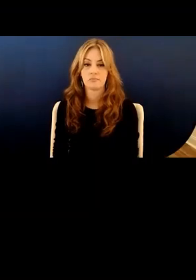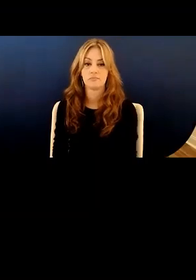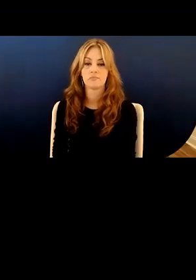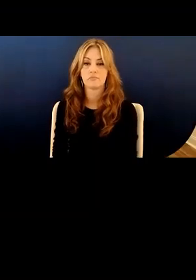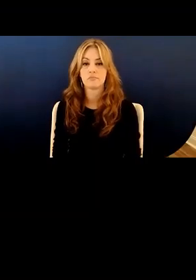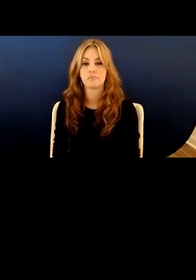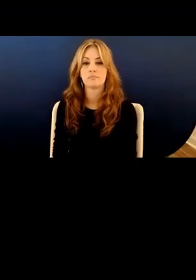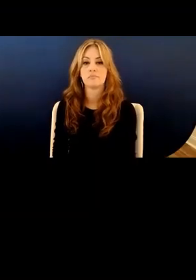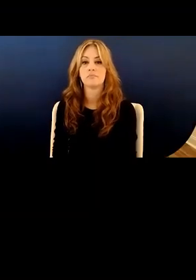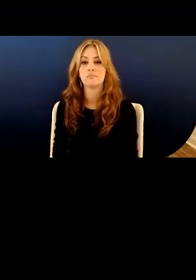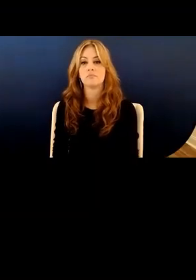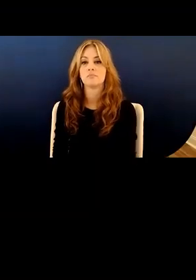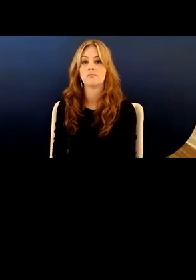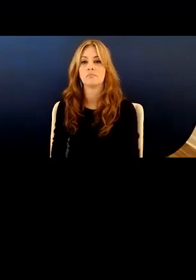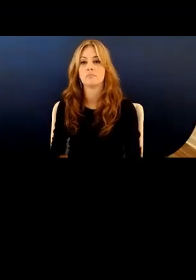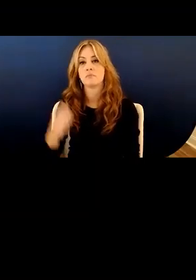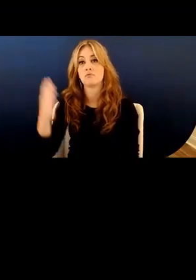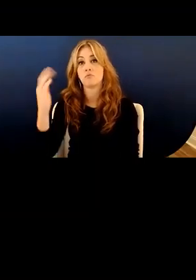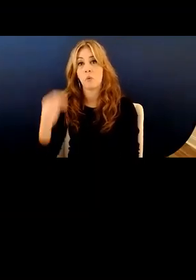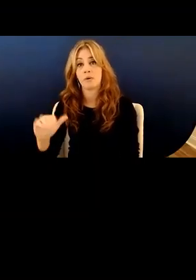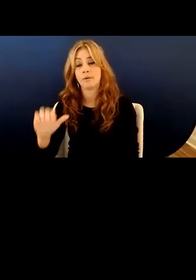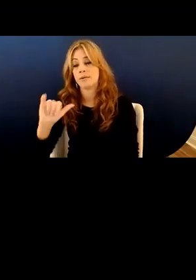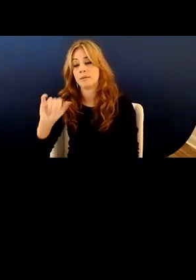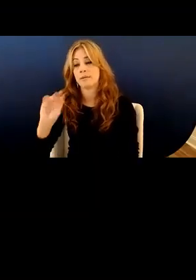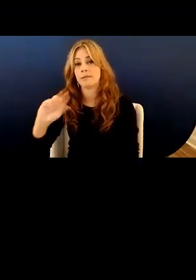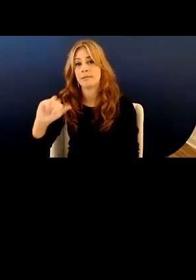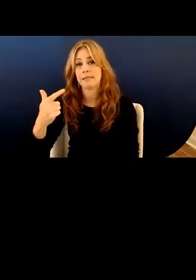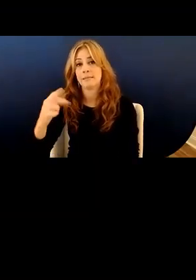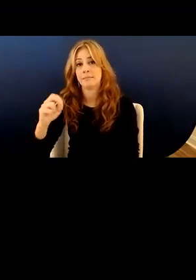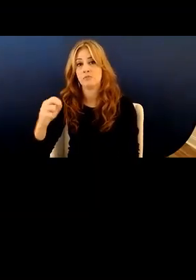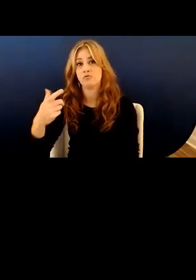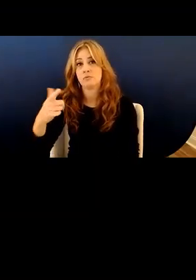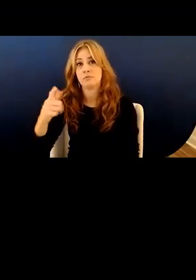Then we have the image gallery here.